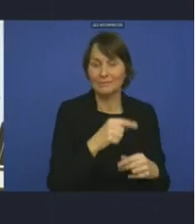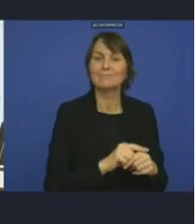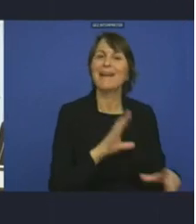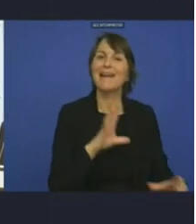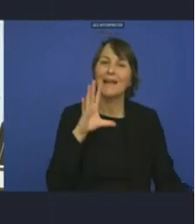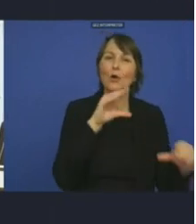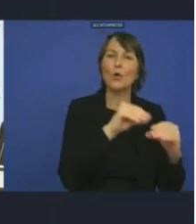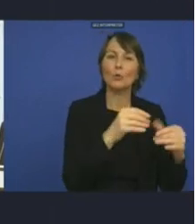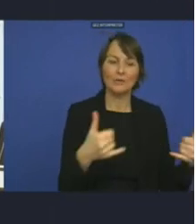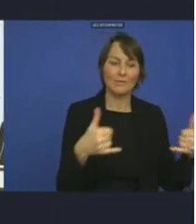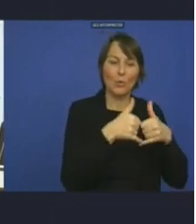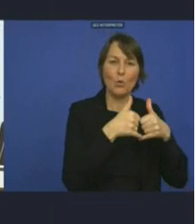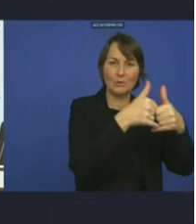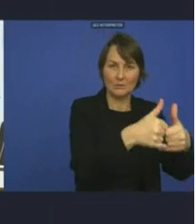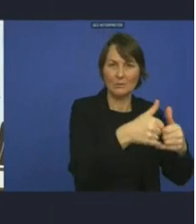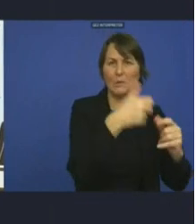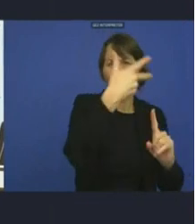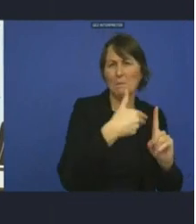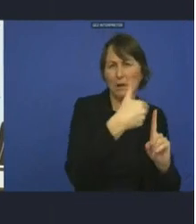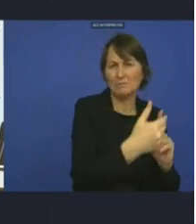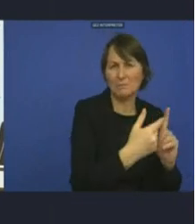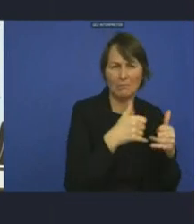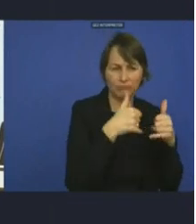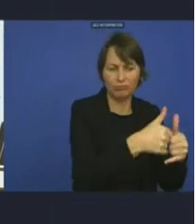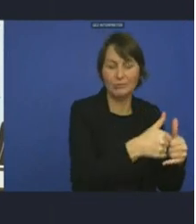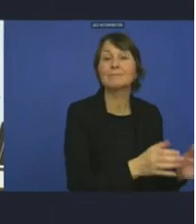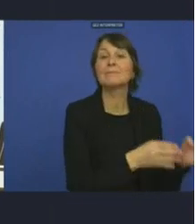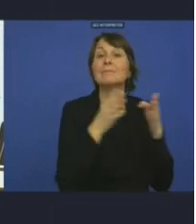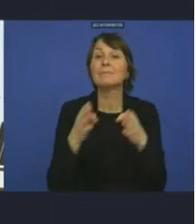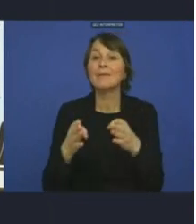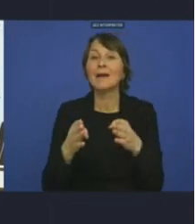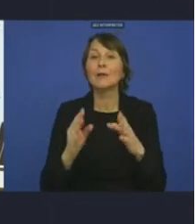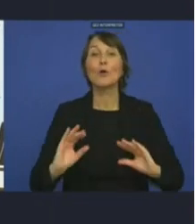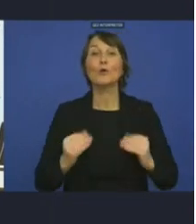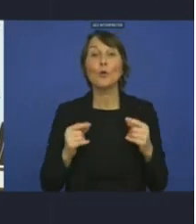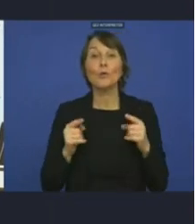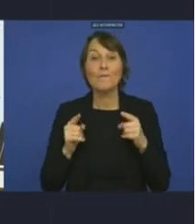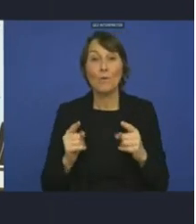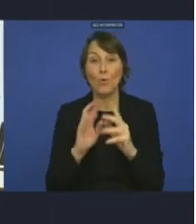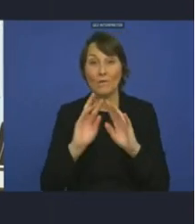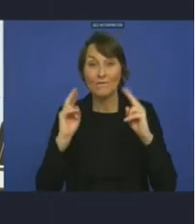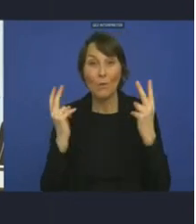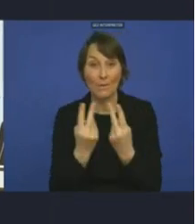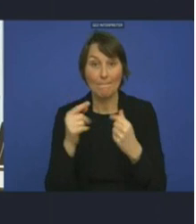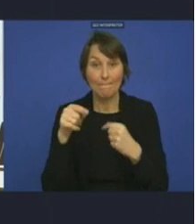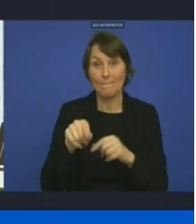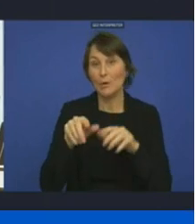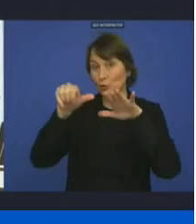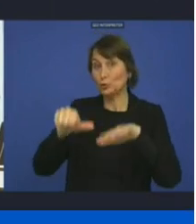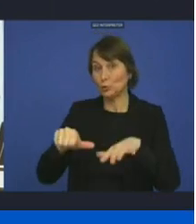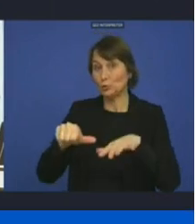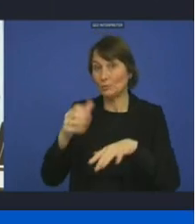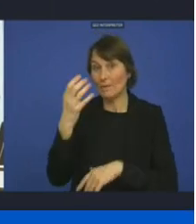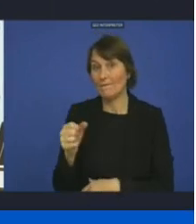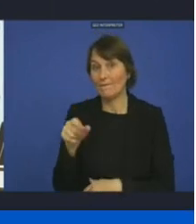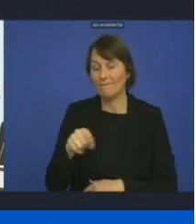now. The U-Sport Forum, which is taking place in June. We have the European